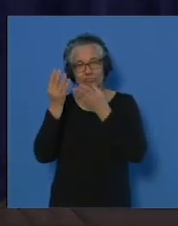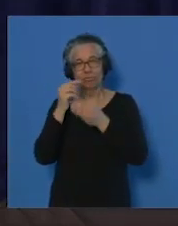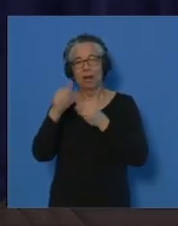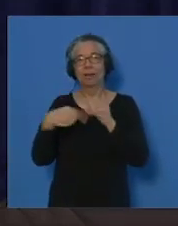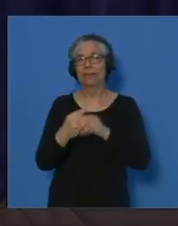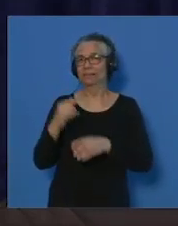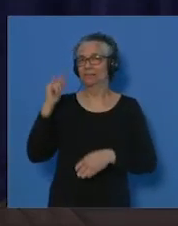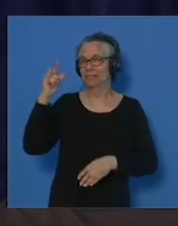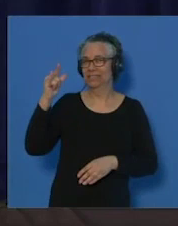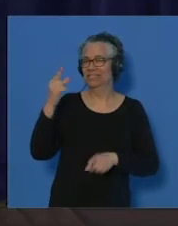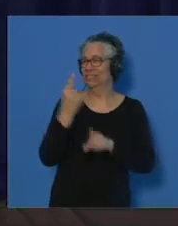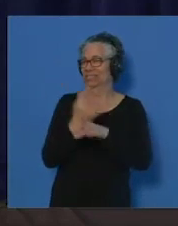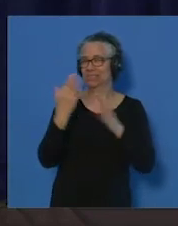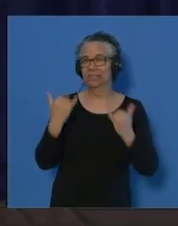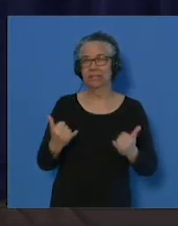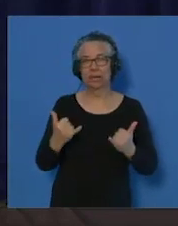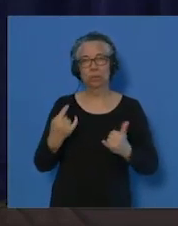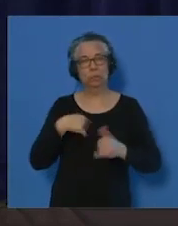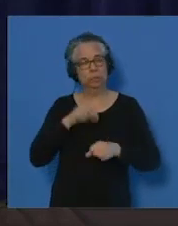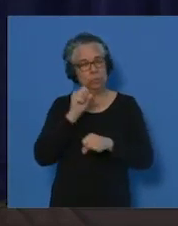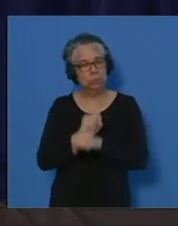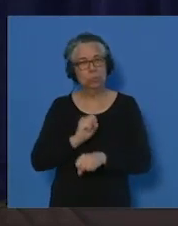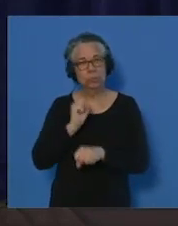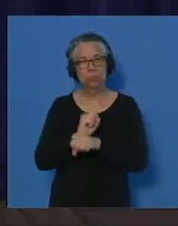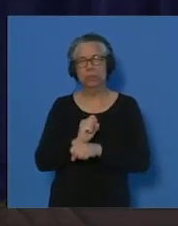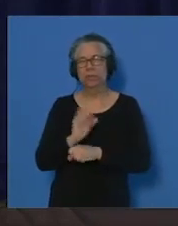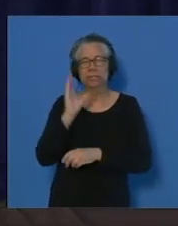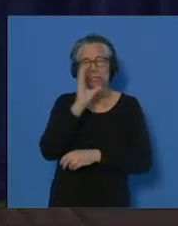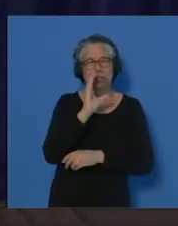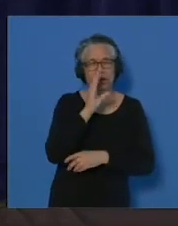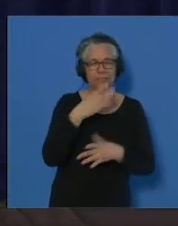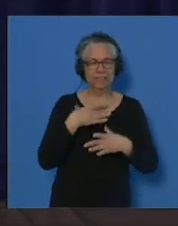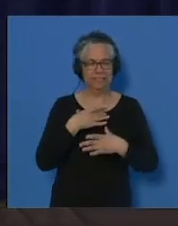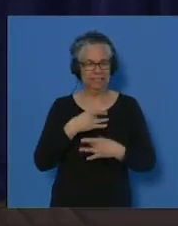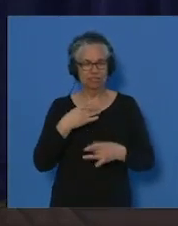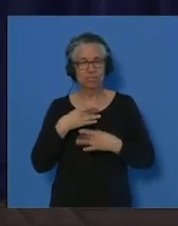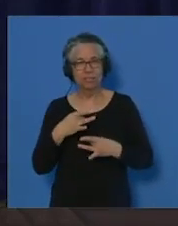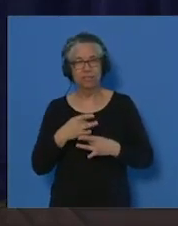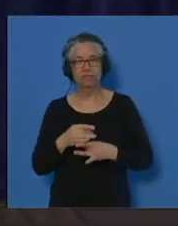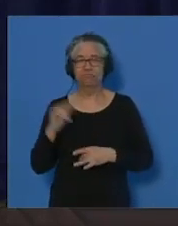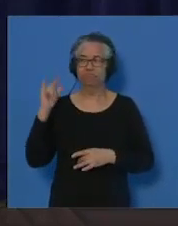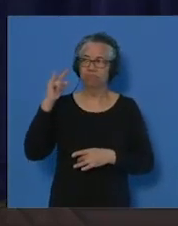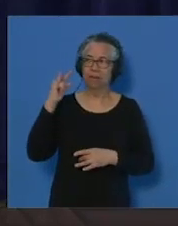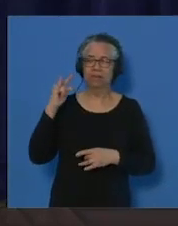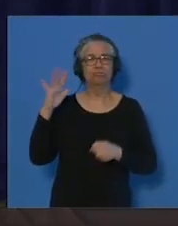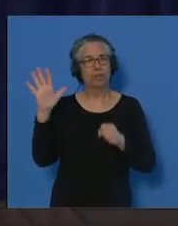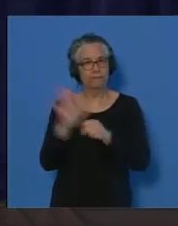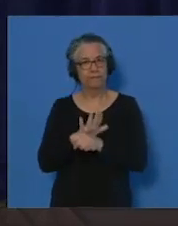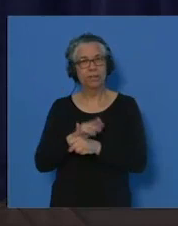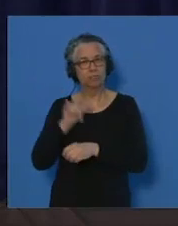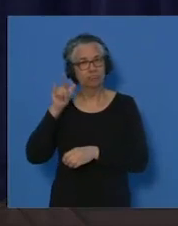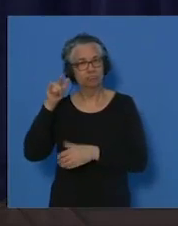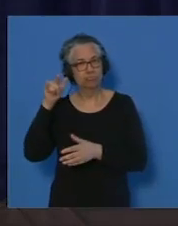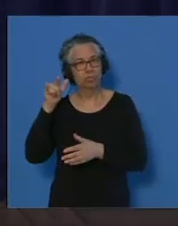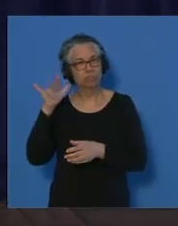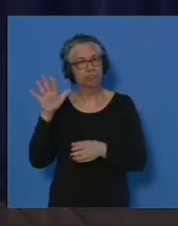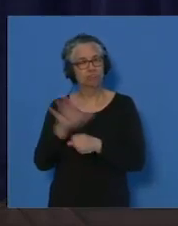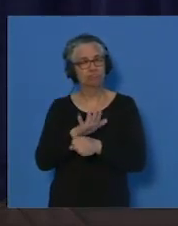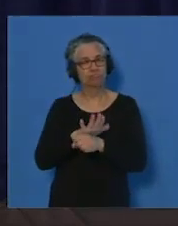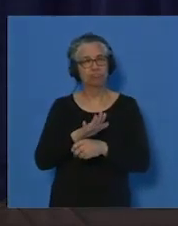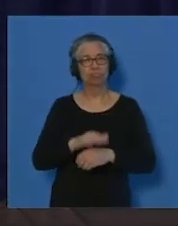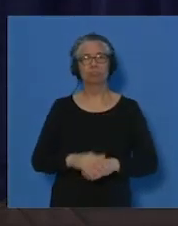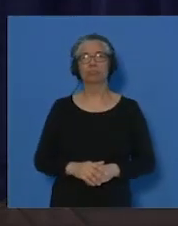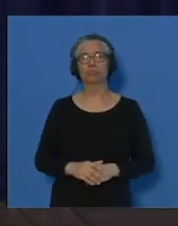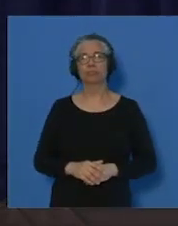Right now, we are working to gauge interest in a flight and capacity to fill a plane. Also, if